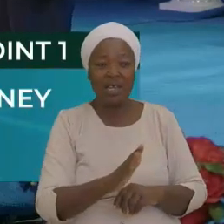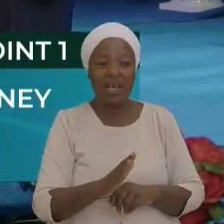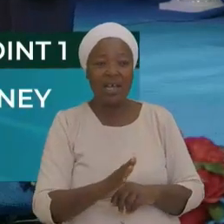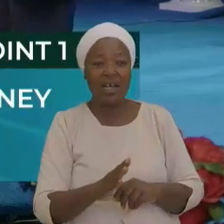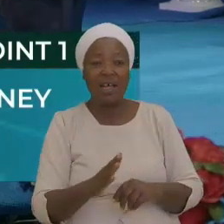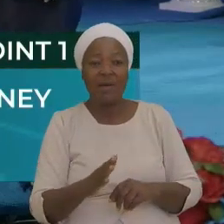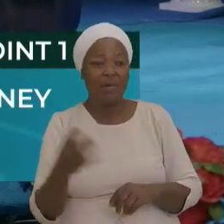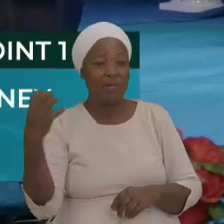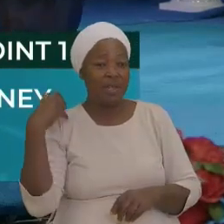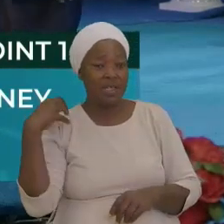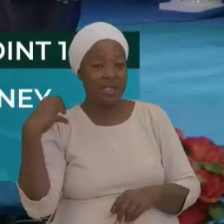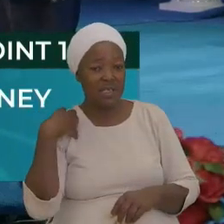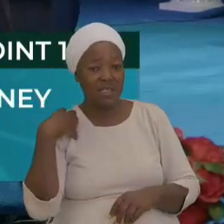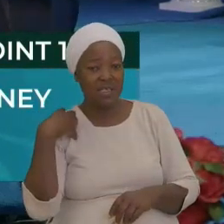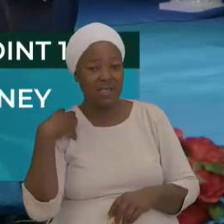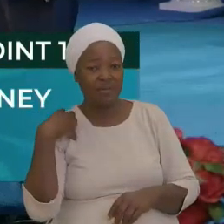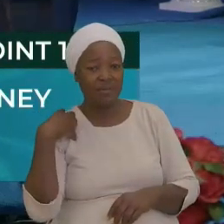their sorrows.